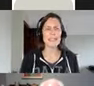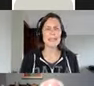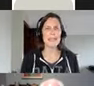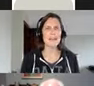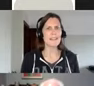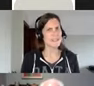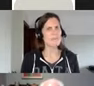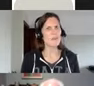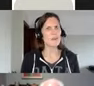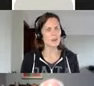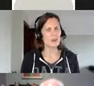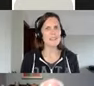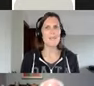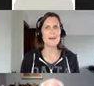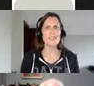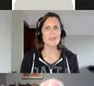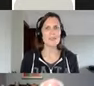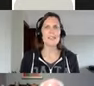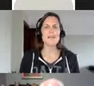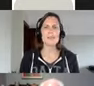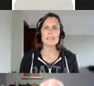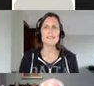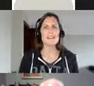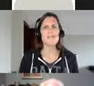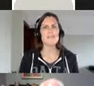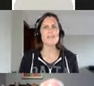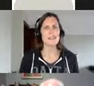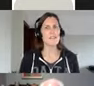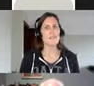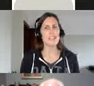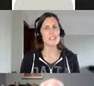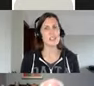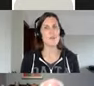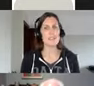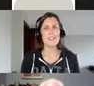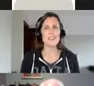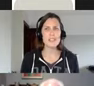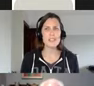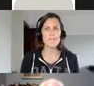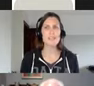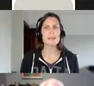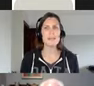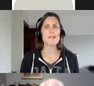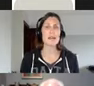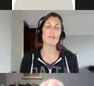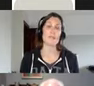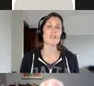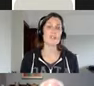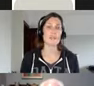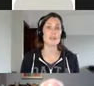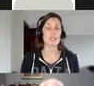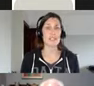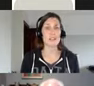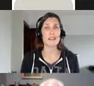things. And the example that we always came back to was, please never use a flesh tones color scheme to make a map of